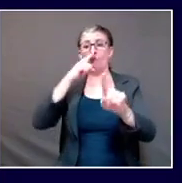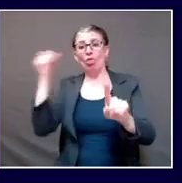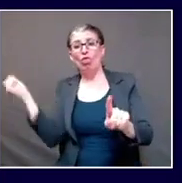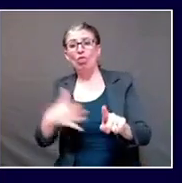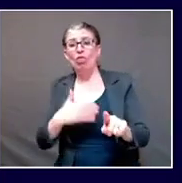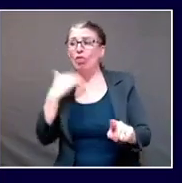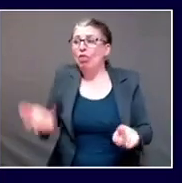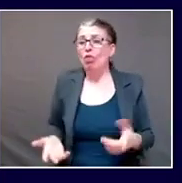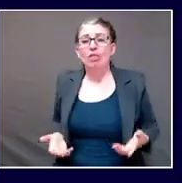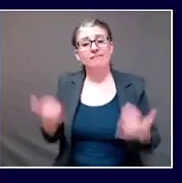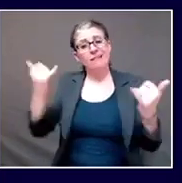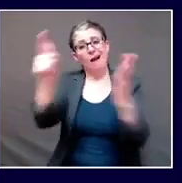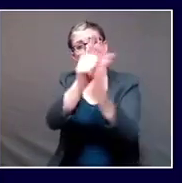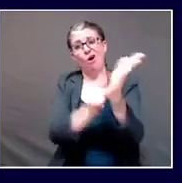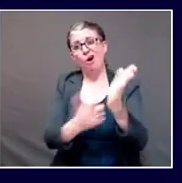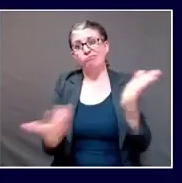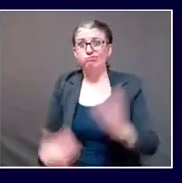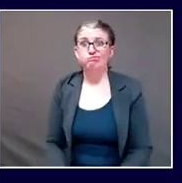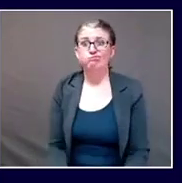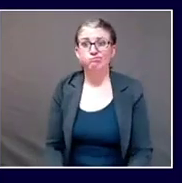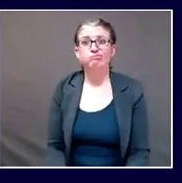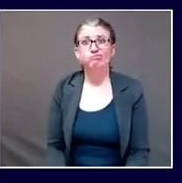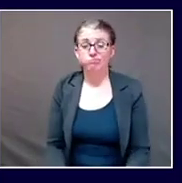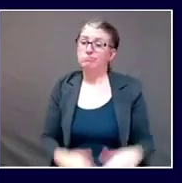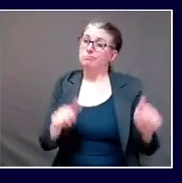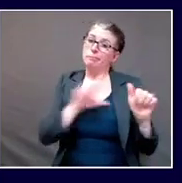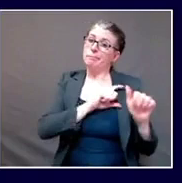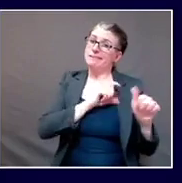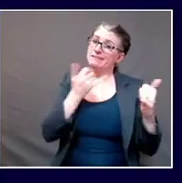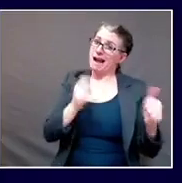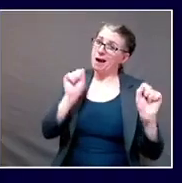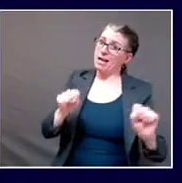Great. Thank you. Thanks, Kevin. I'm going to turn it over to Amy Brown.